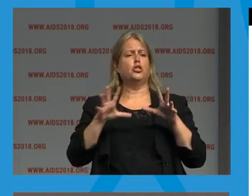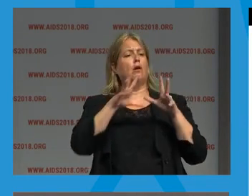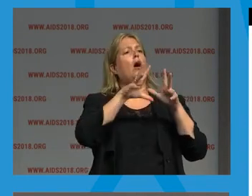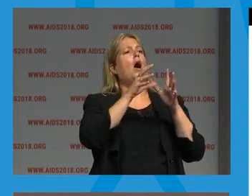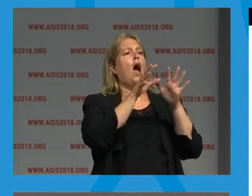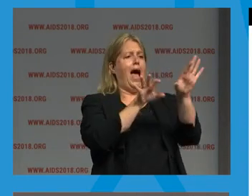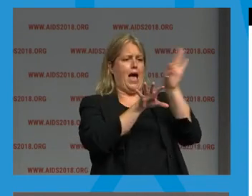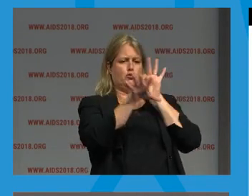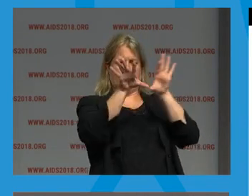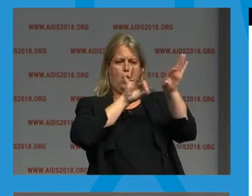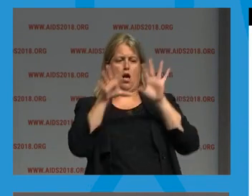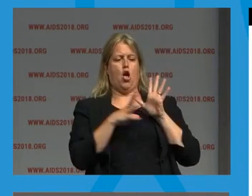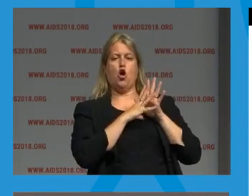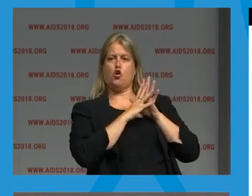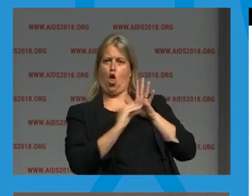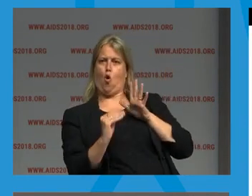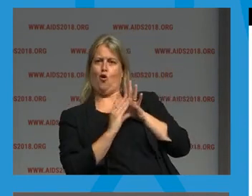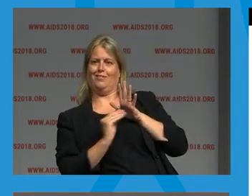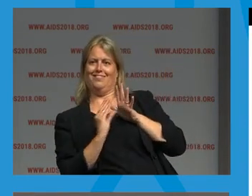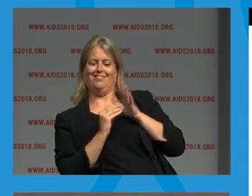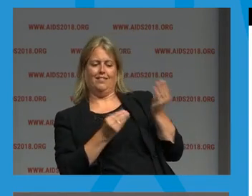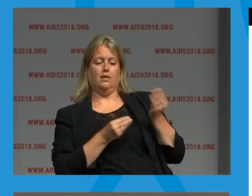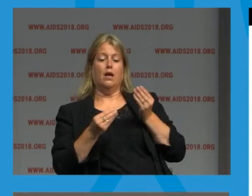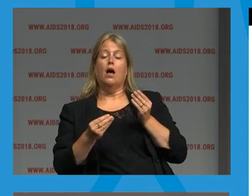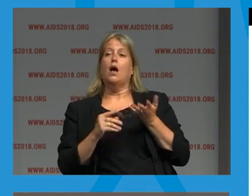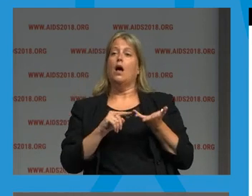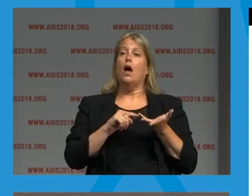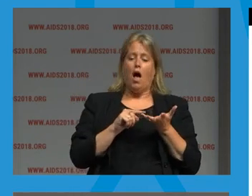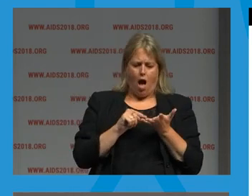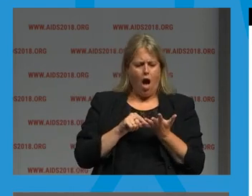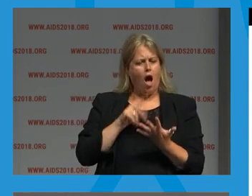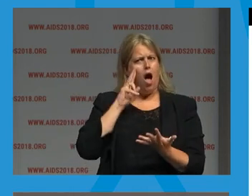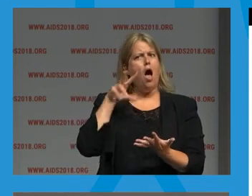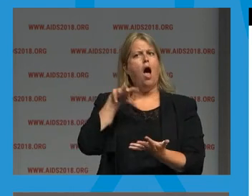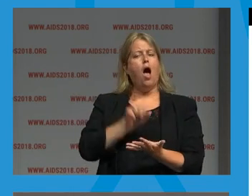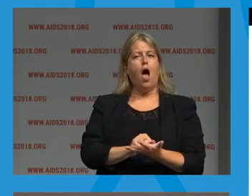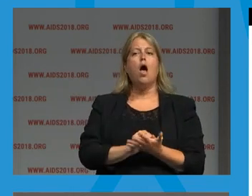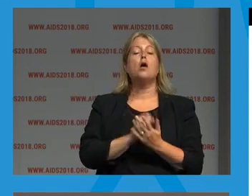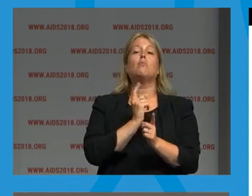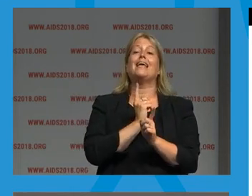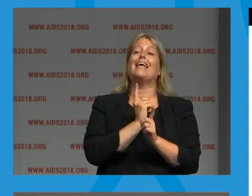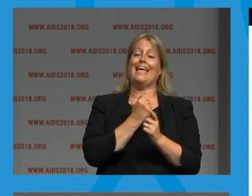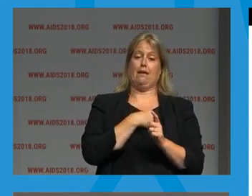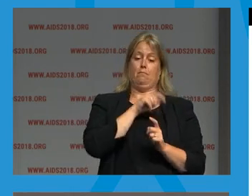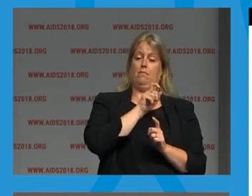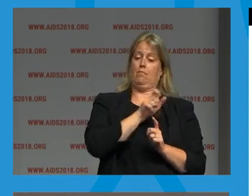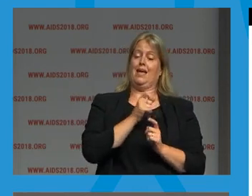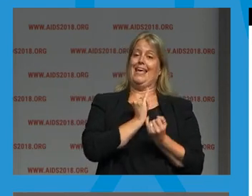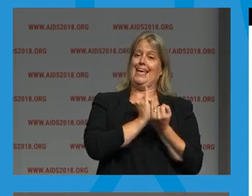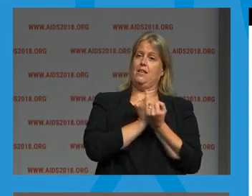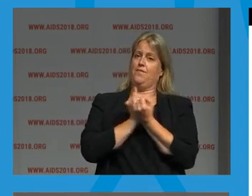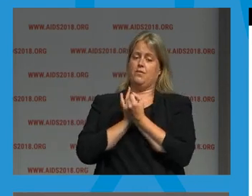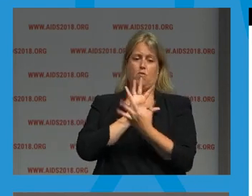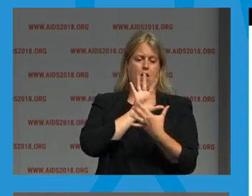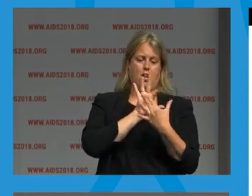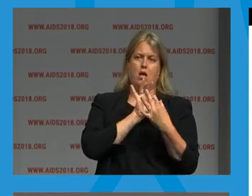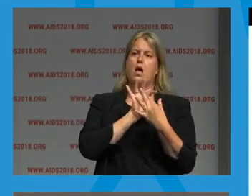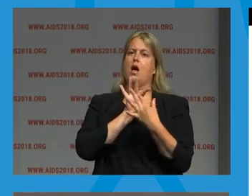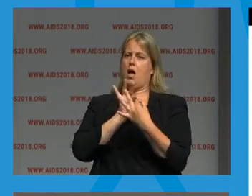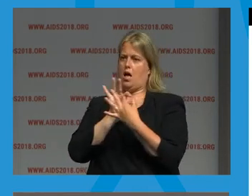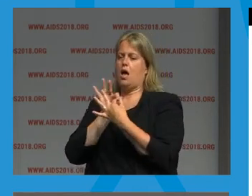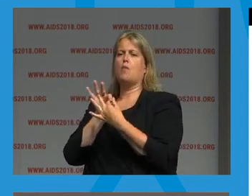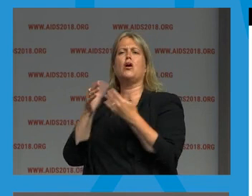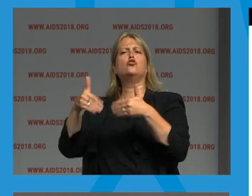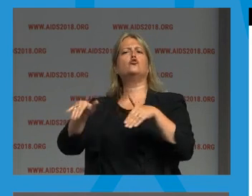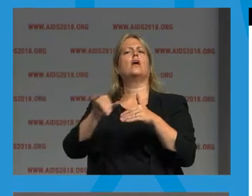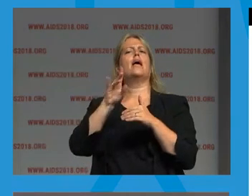from HIV-infected individuals and have been shown to bind individually to these neutralizing